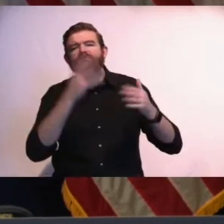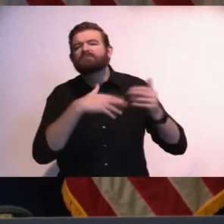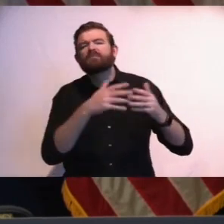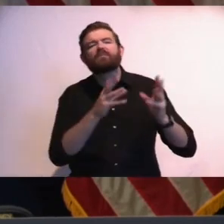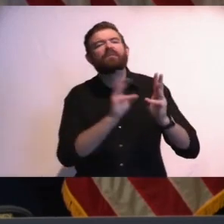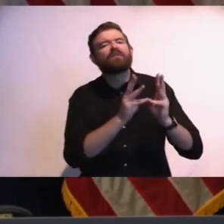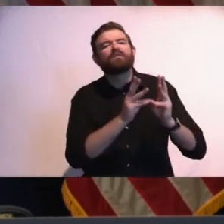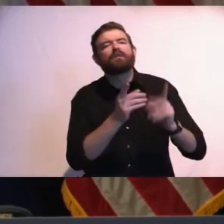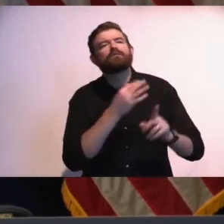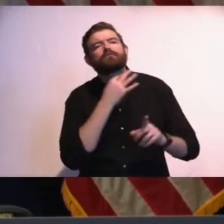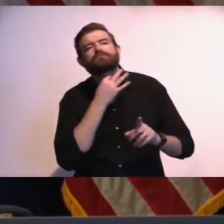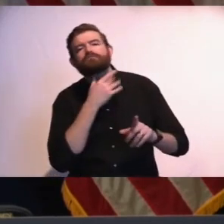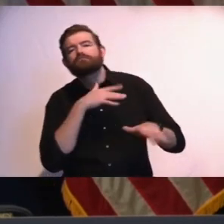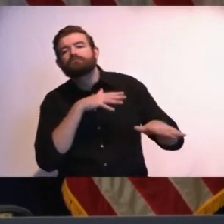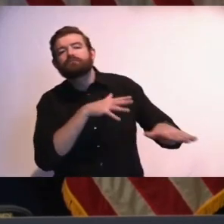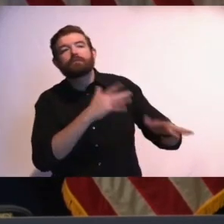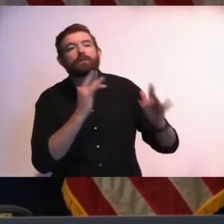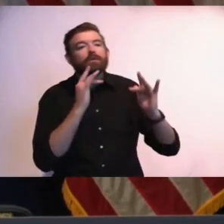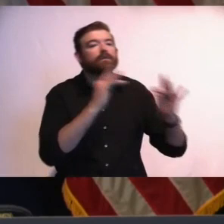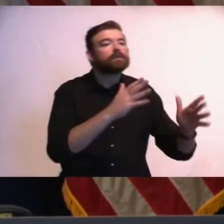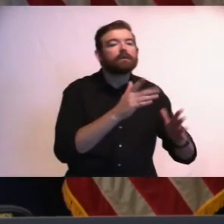conditions are, that's